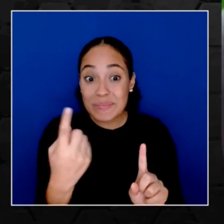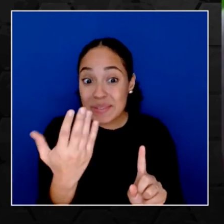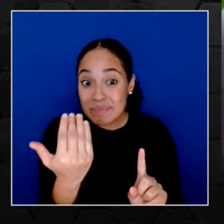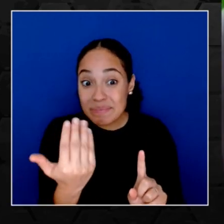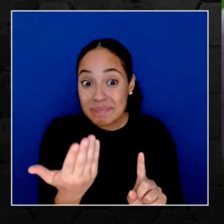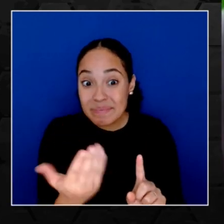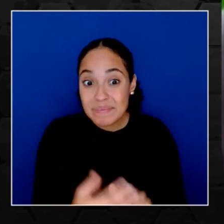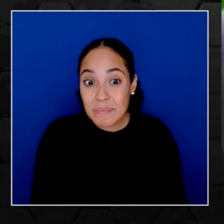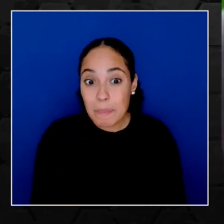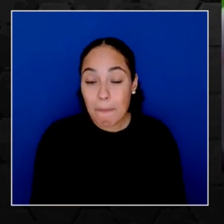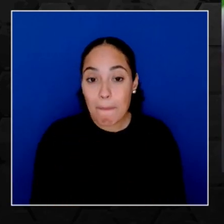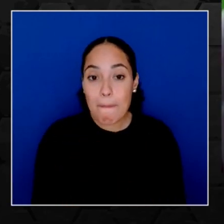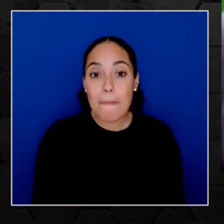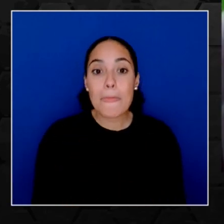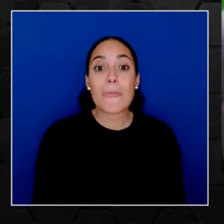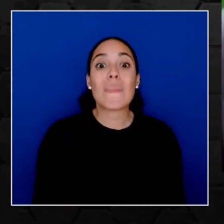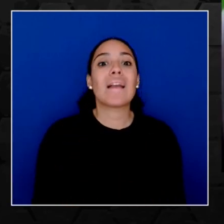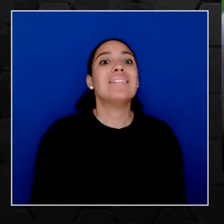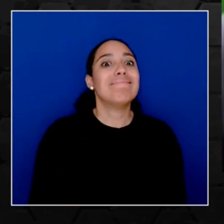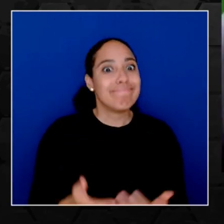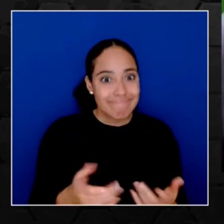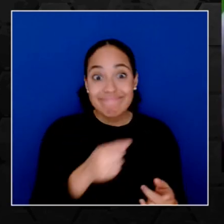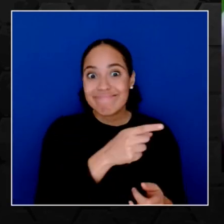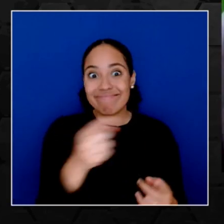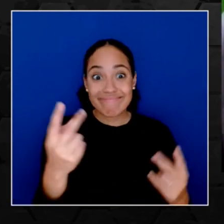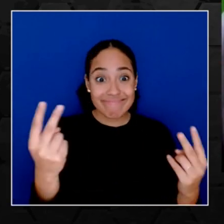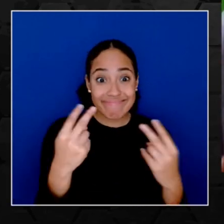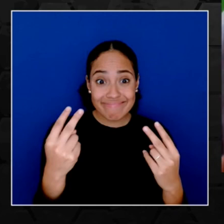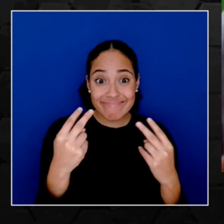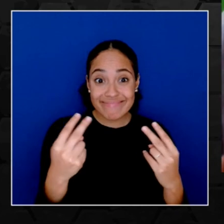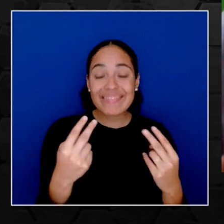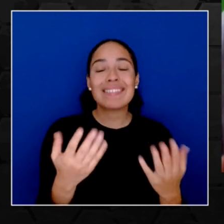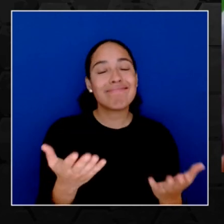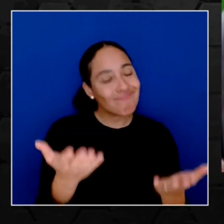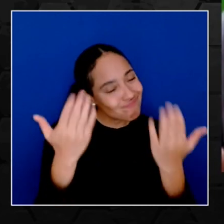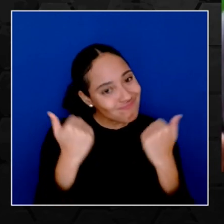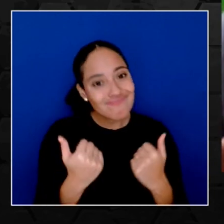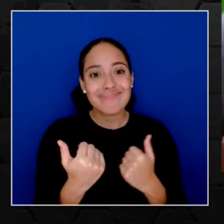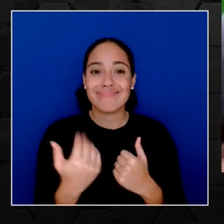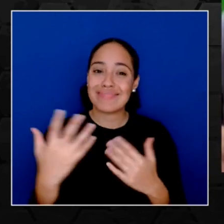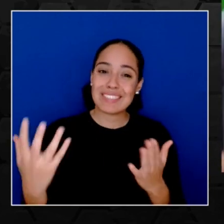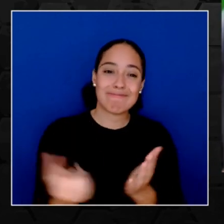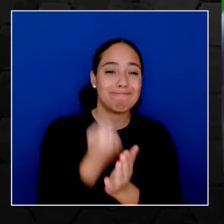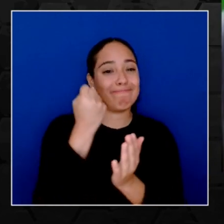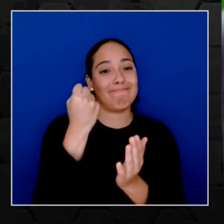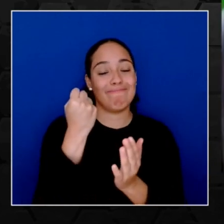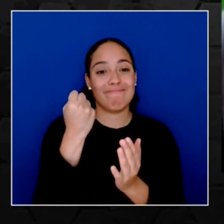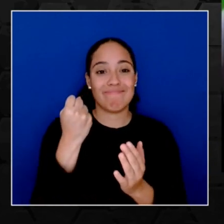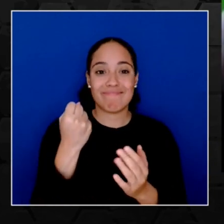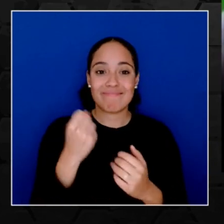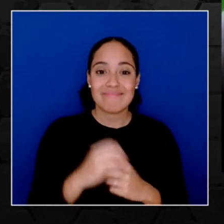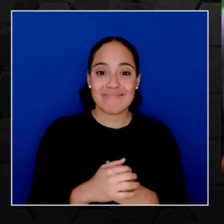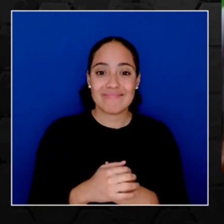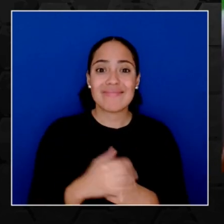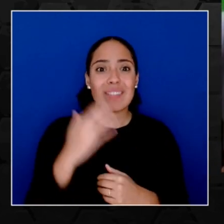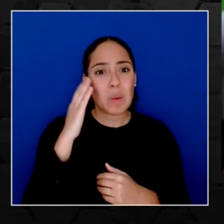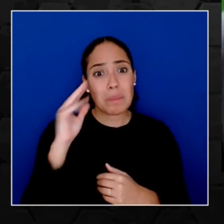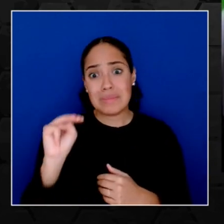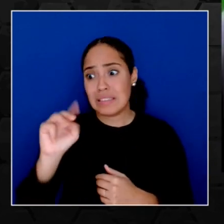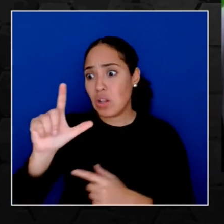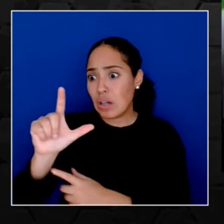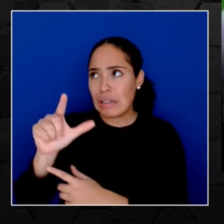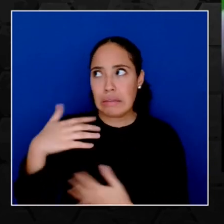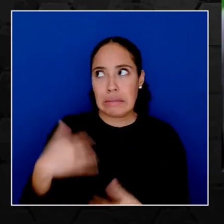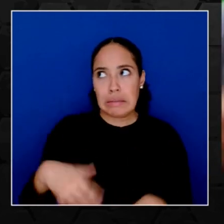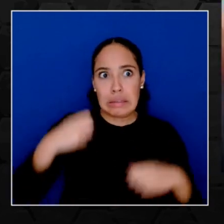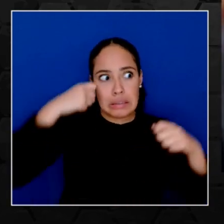who are listening to us, do not take tension. Like many people I saw in community, they are very fear of like machine learning. It's a kind of big thing.